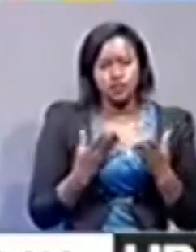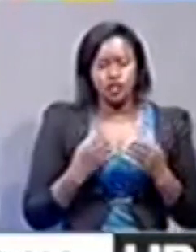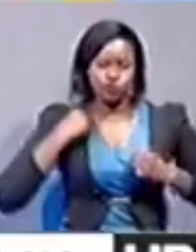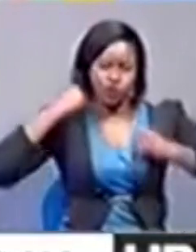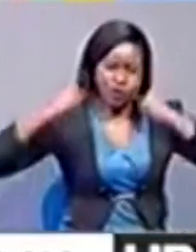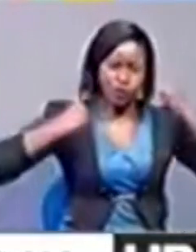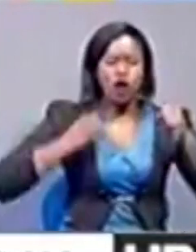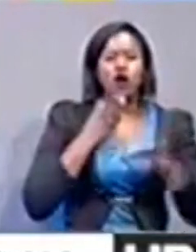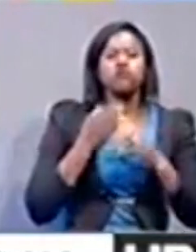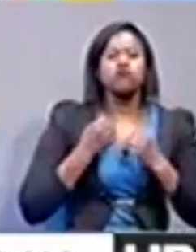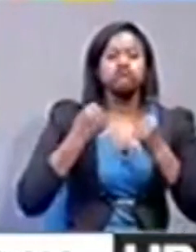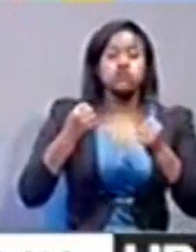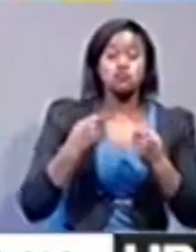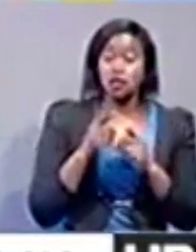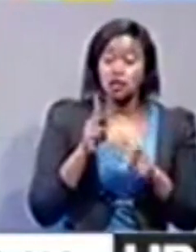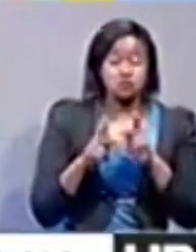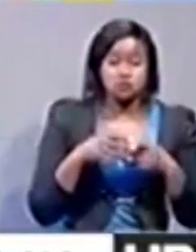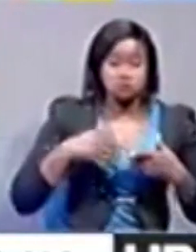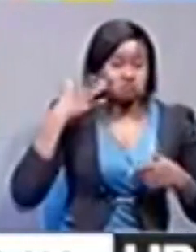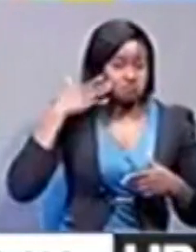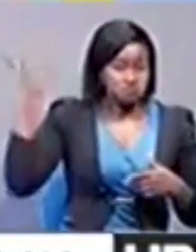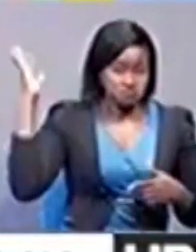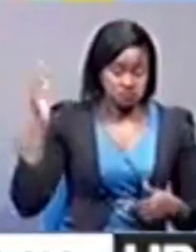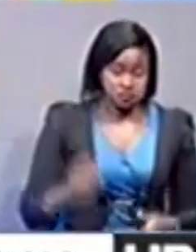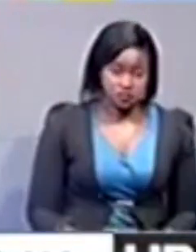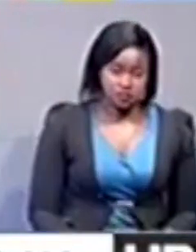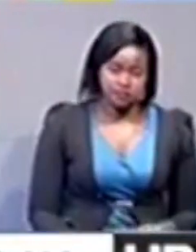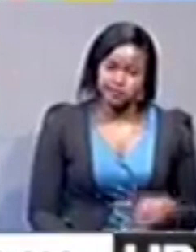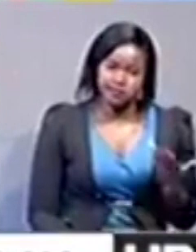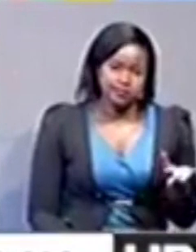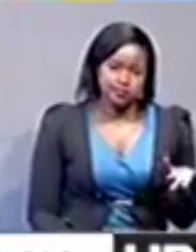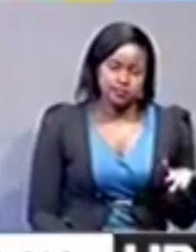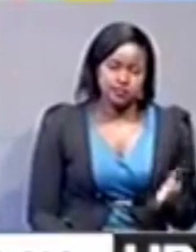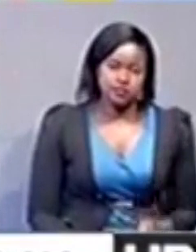but people don't observe, don't listen.